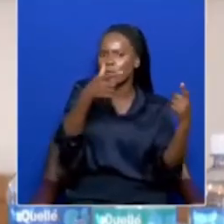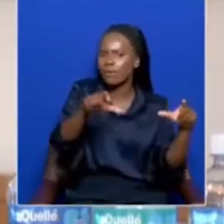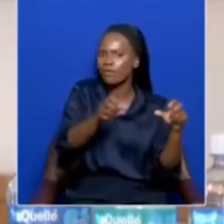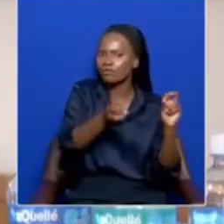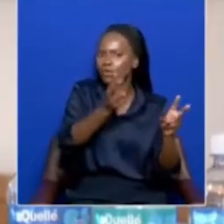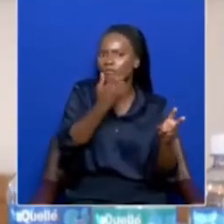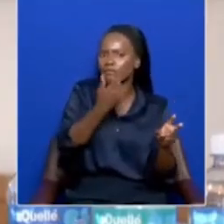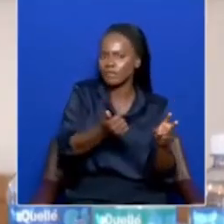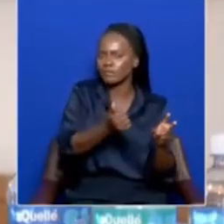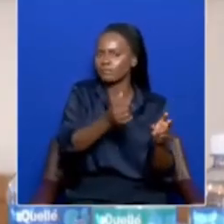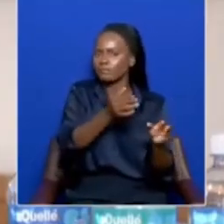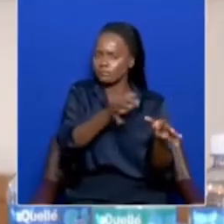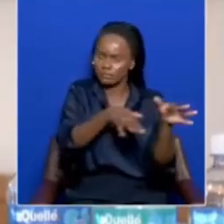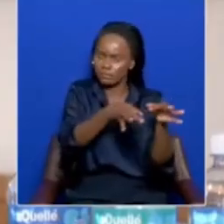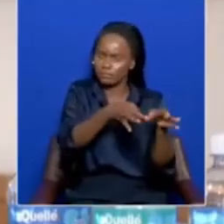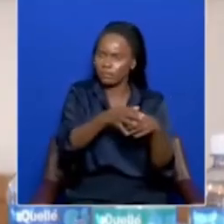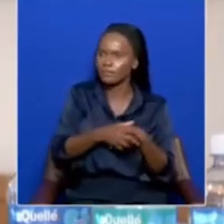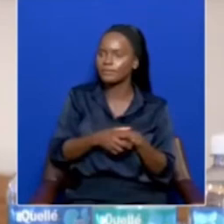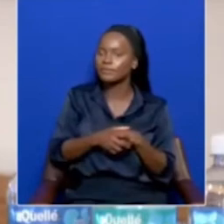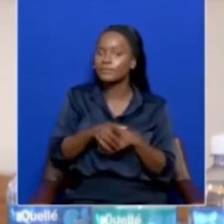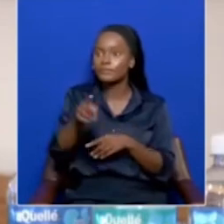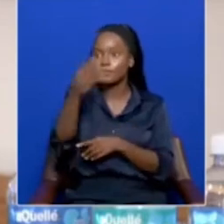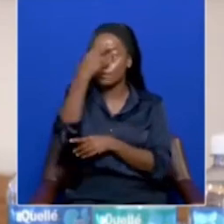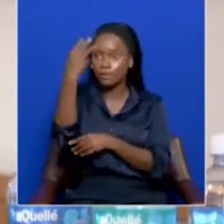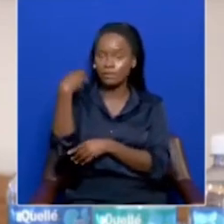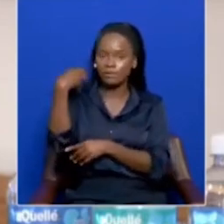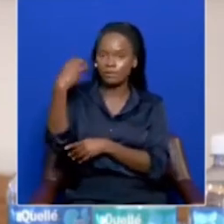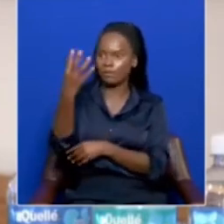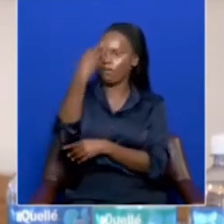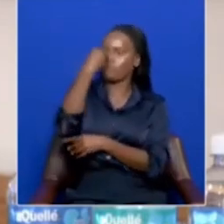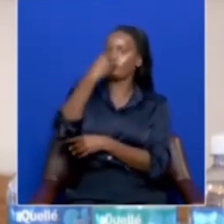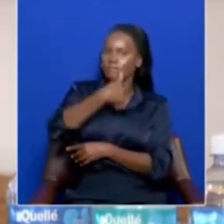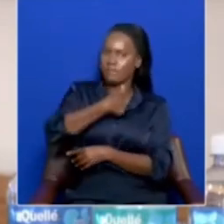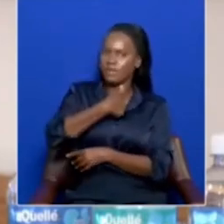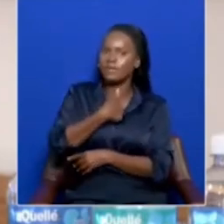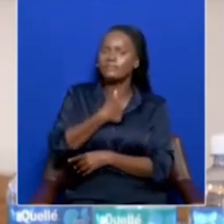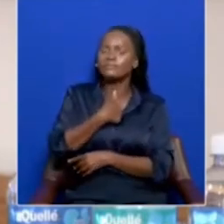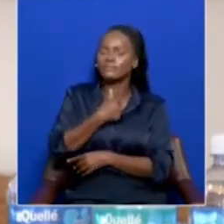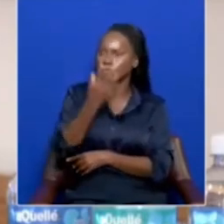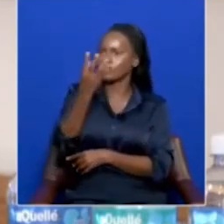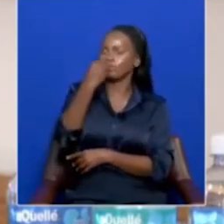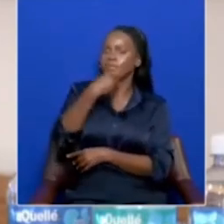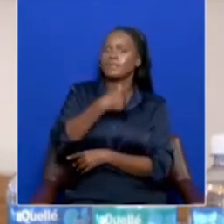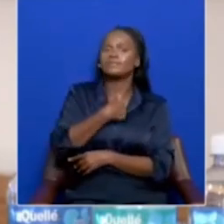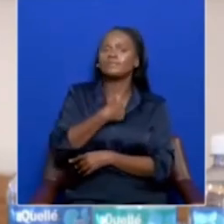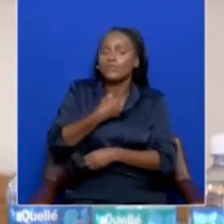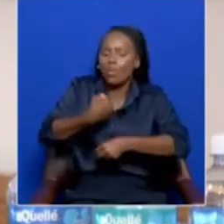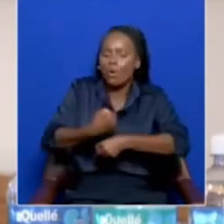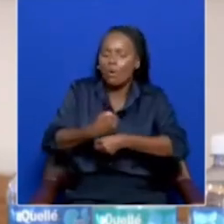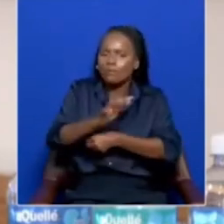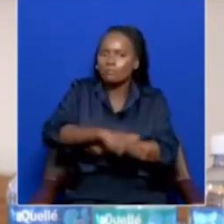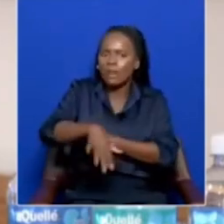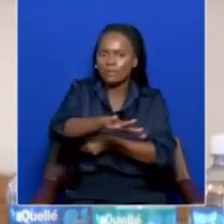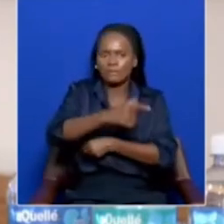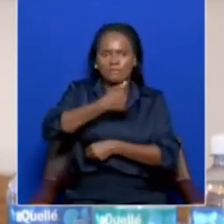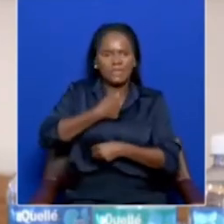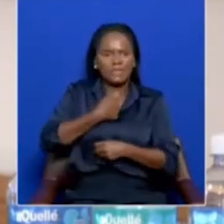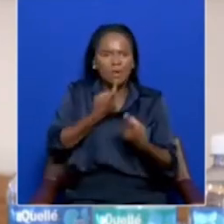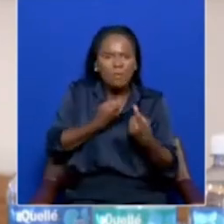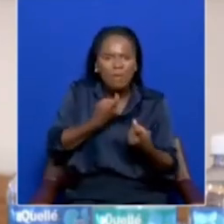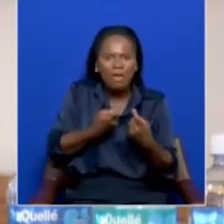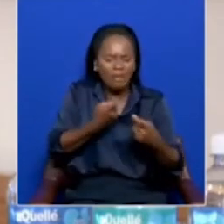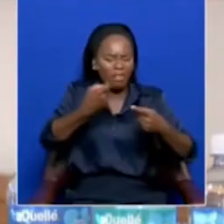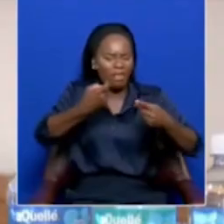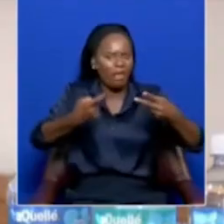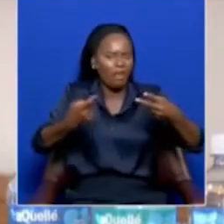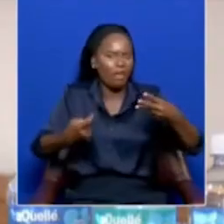what are my grievances in the workplace. And my response to him was that due to my stay in the program for